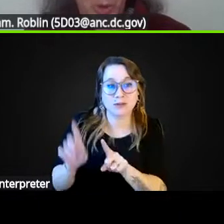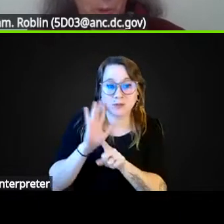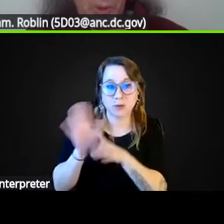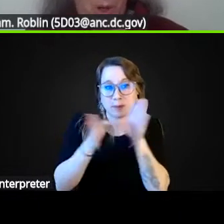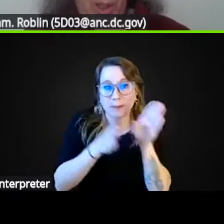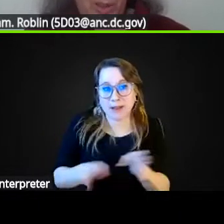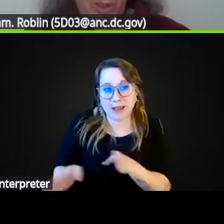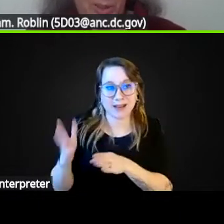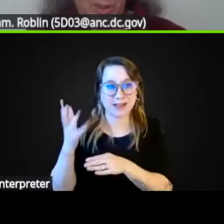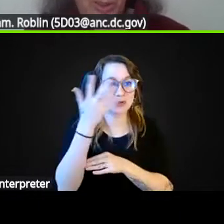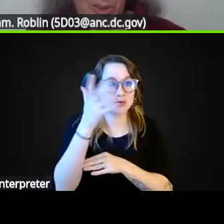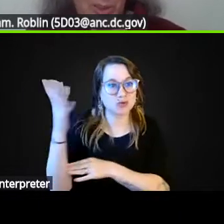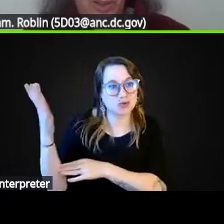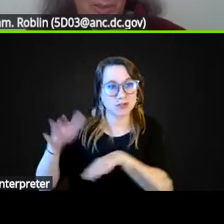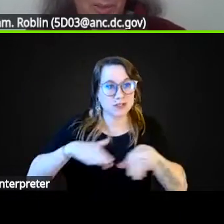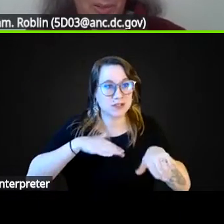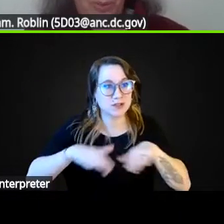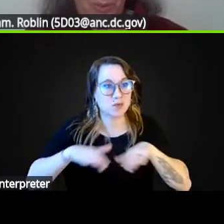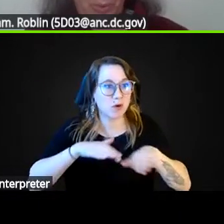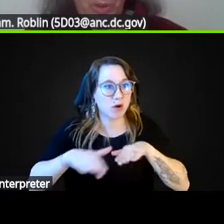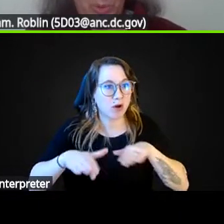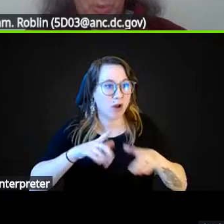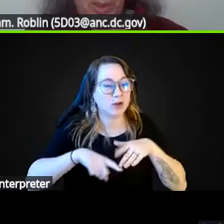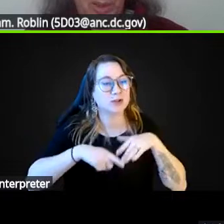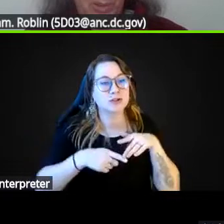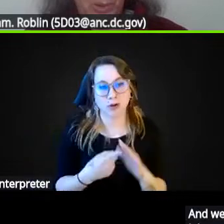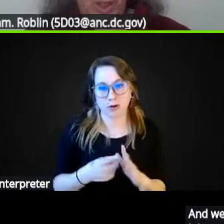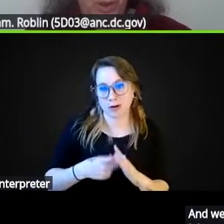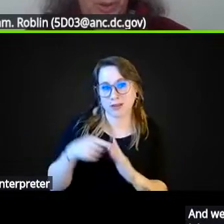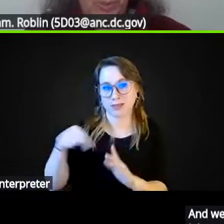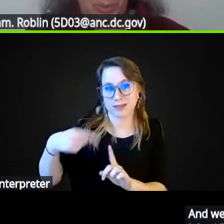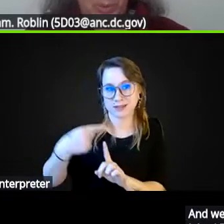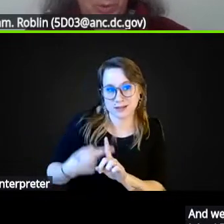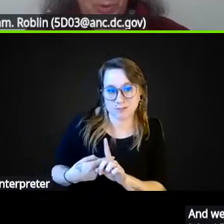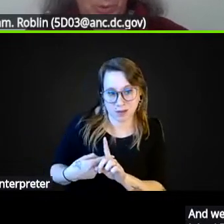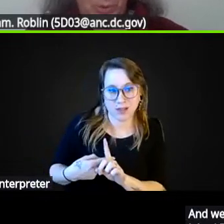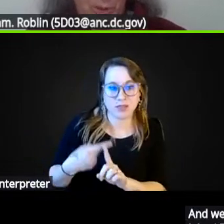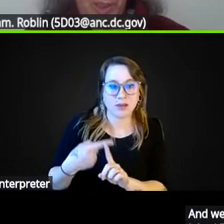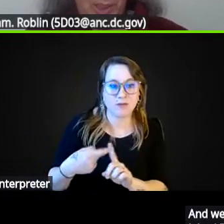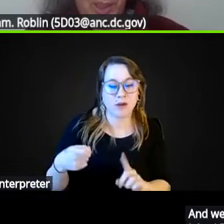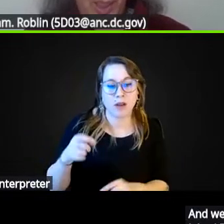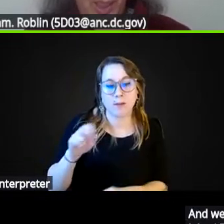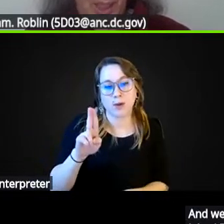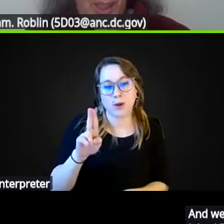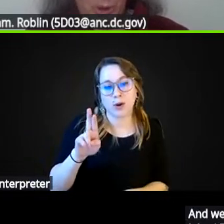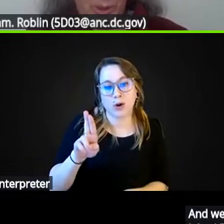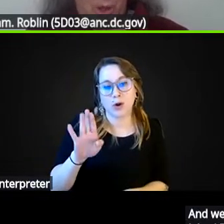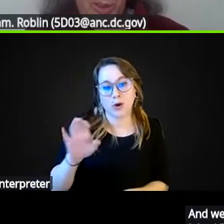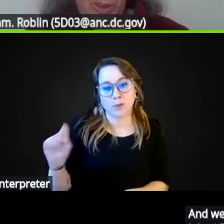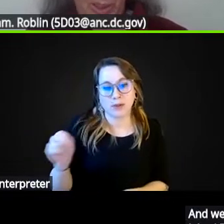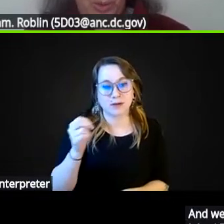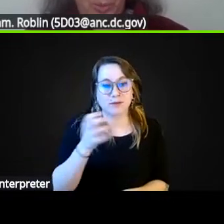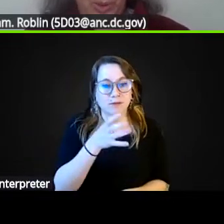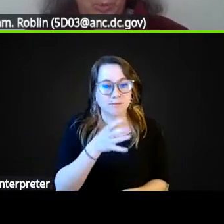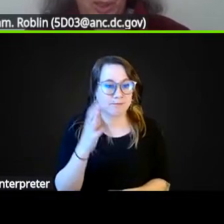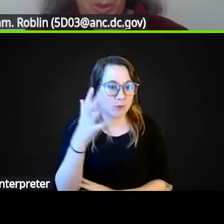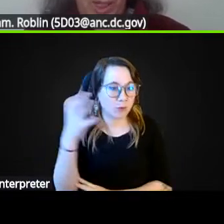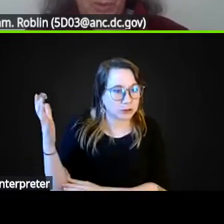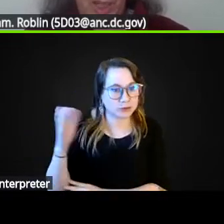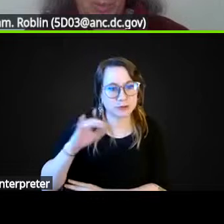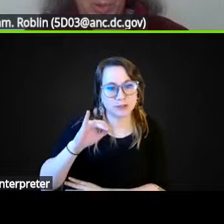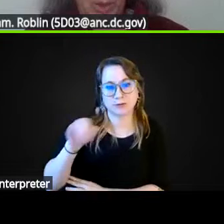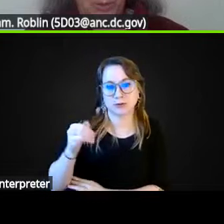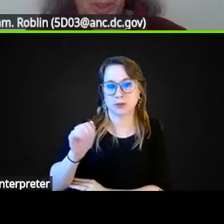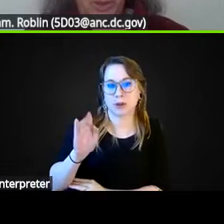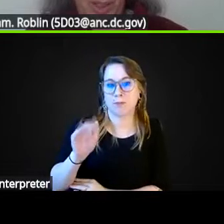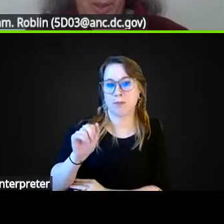tree walks starting this month with Jabari Brew from Urban Forestry. Tree walks are when we walk around the